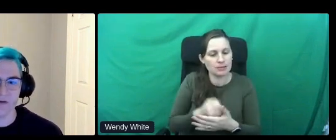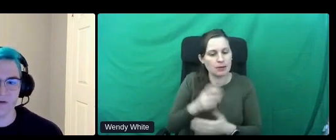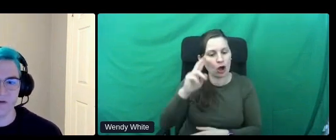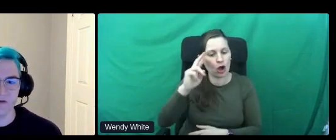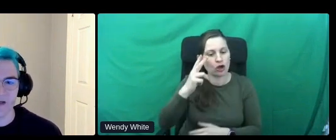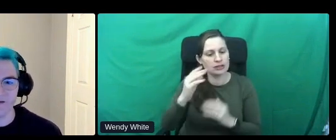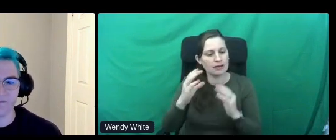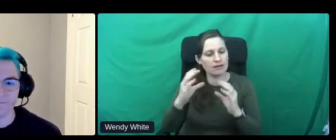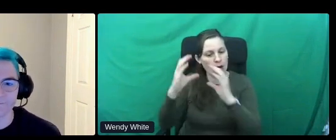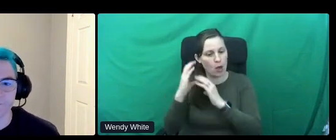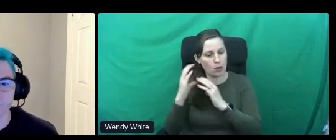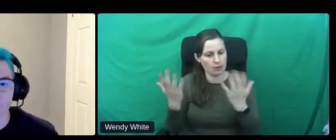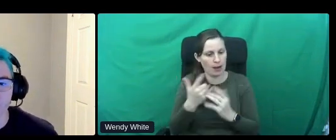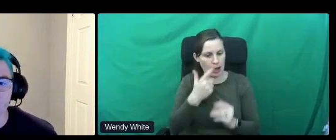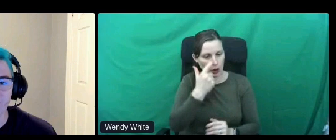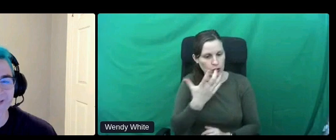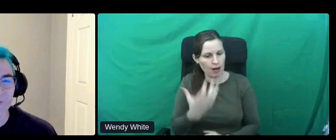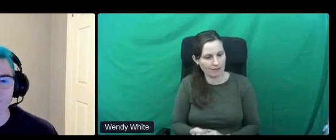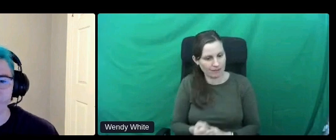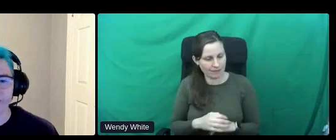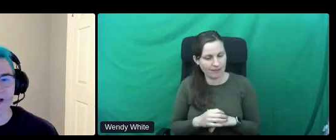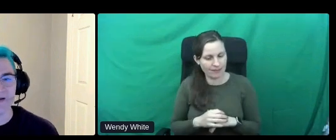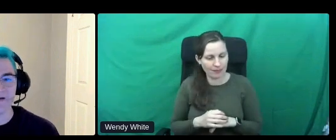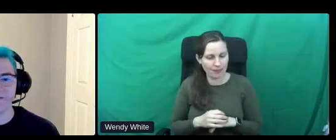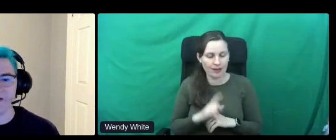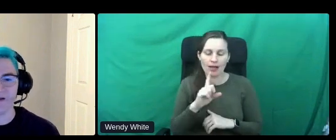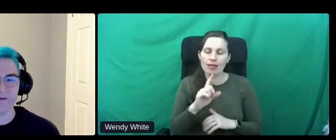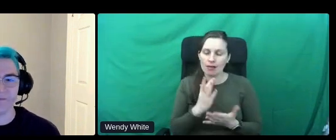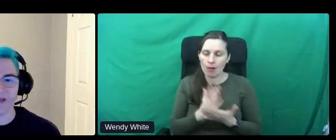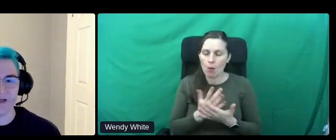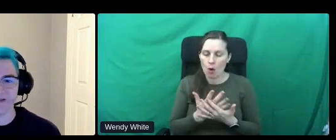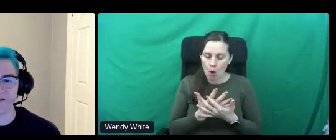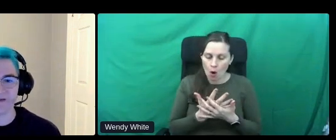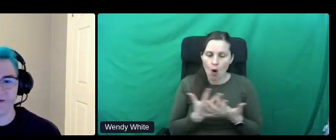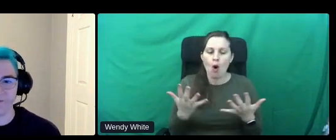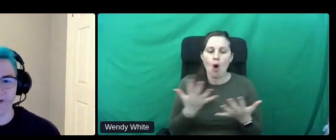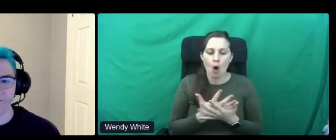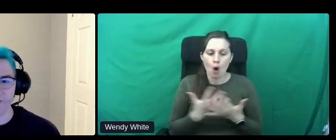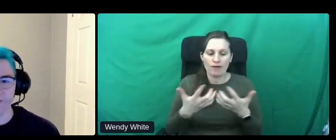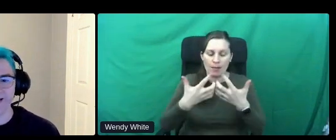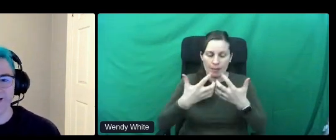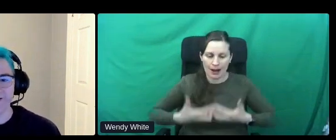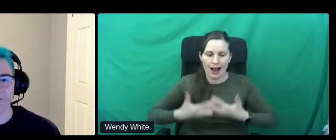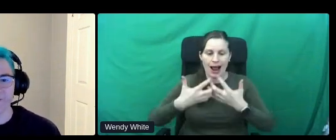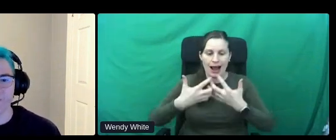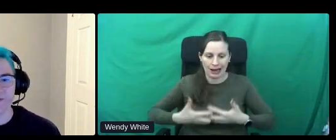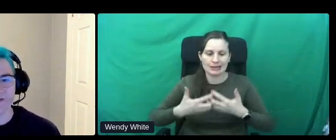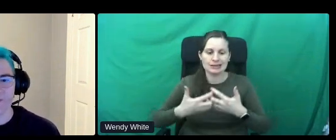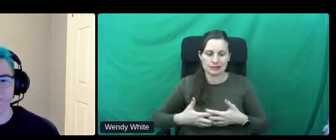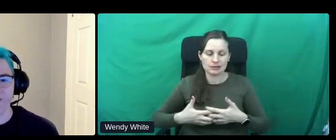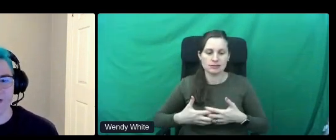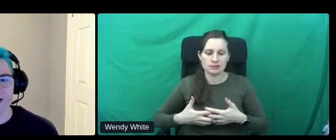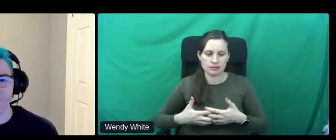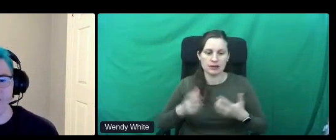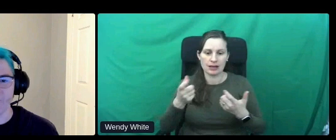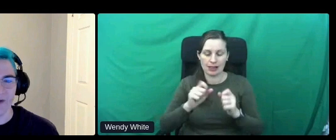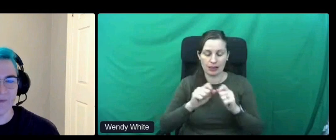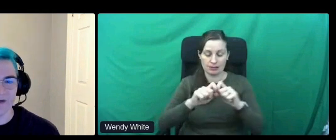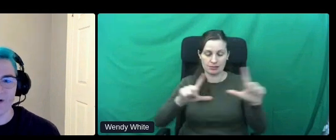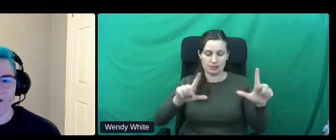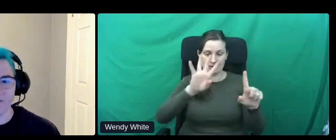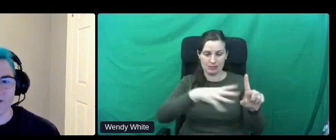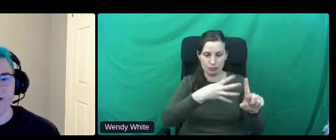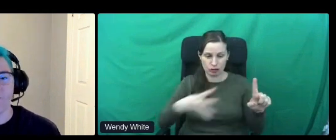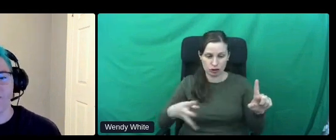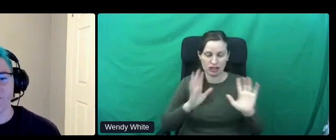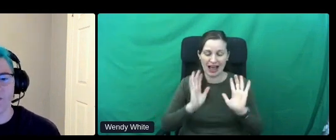could have. There were a lot of mechanics in God of War Ragnarok, so the spreadsheet that we had to be